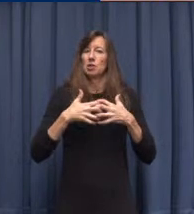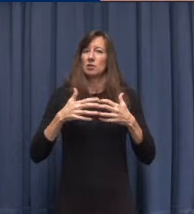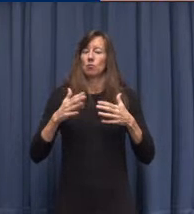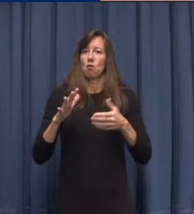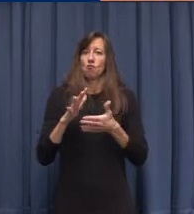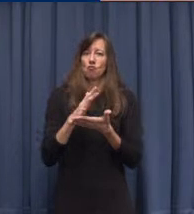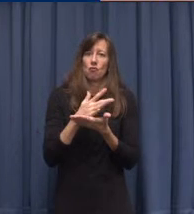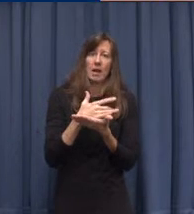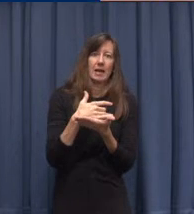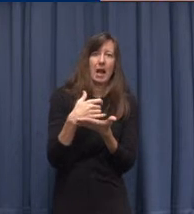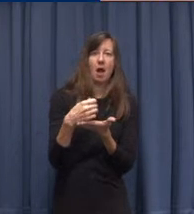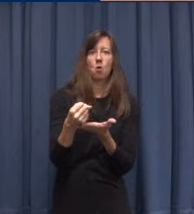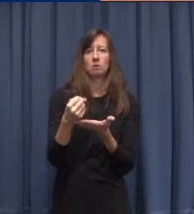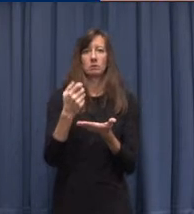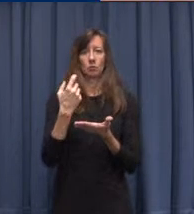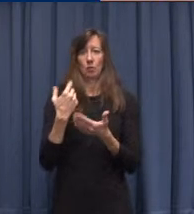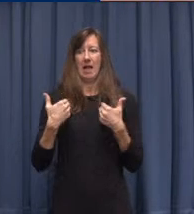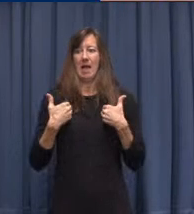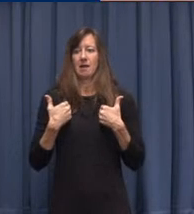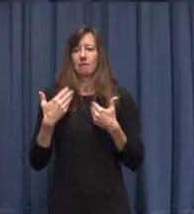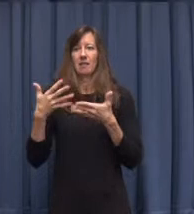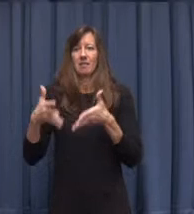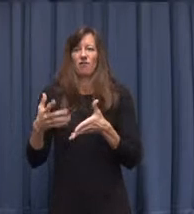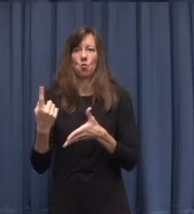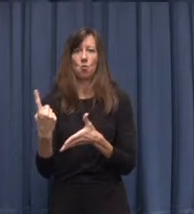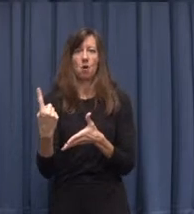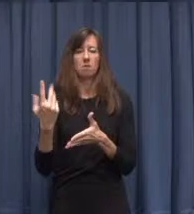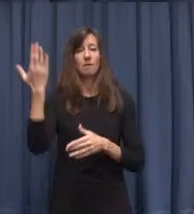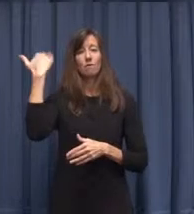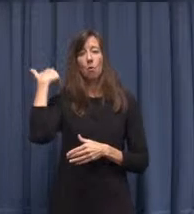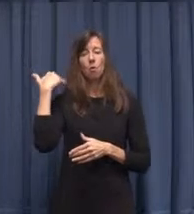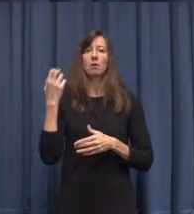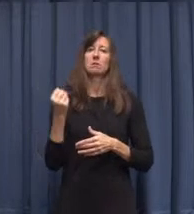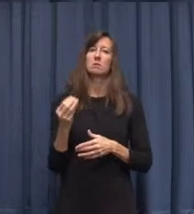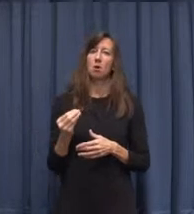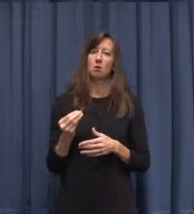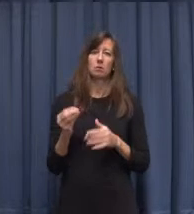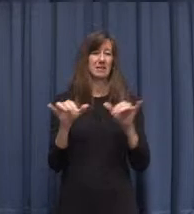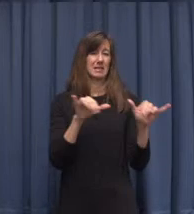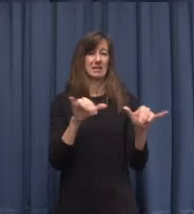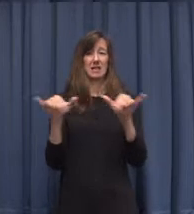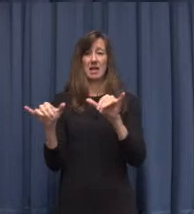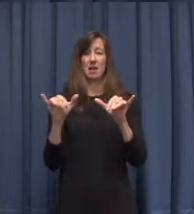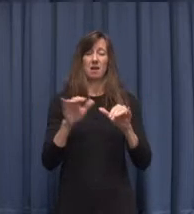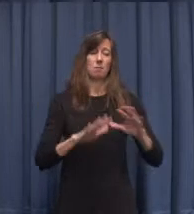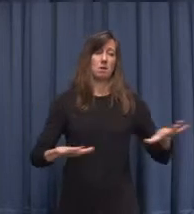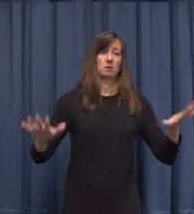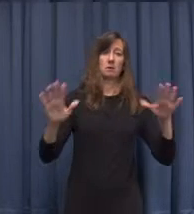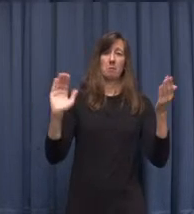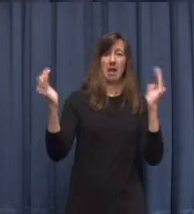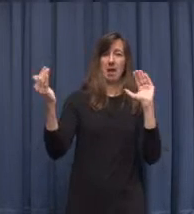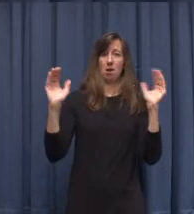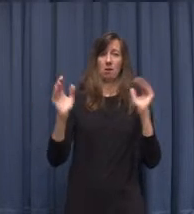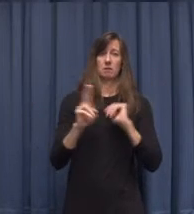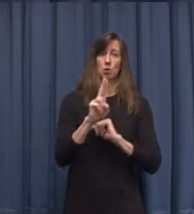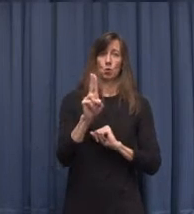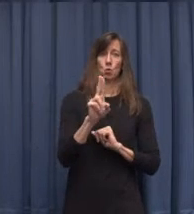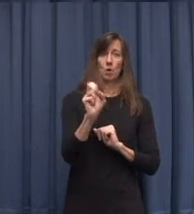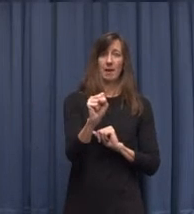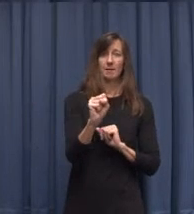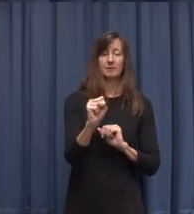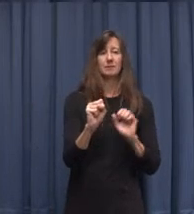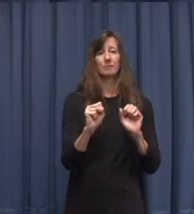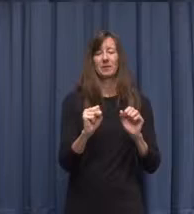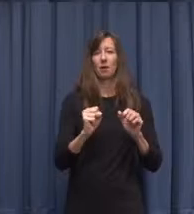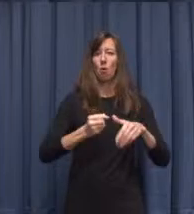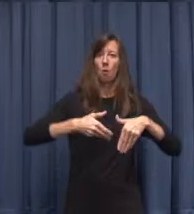challenged, as we've seen in other parts of the country, with potential overflow in our hospital and medical